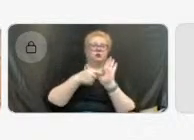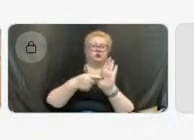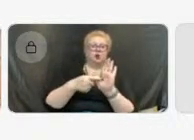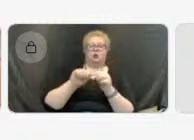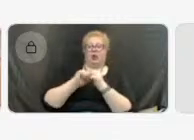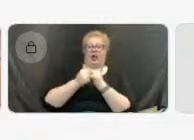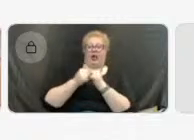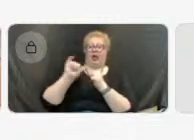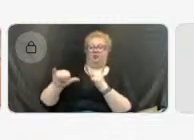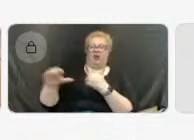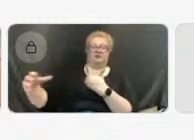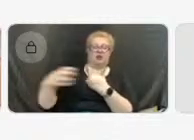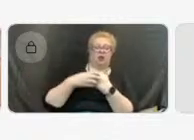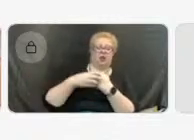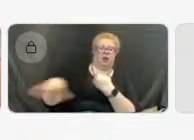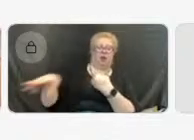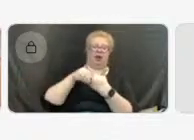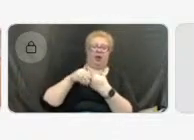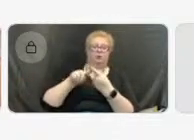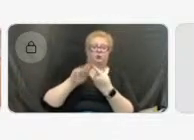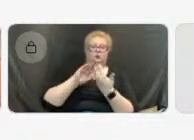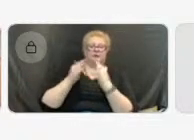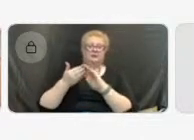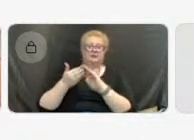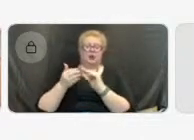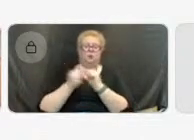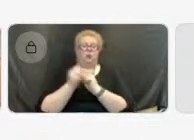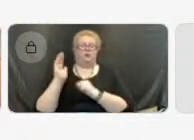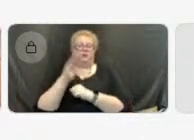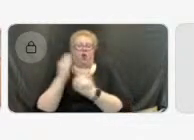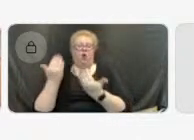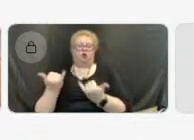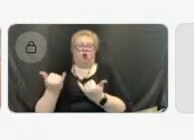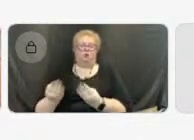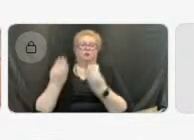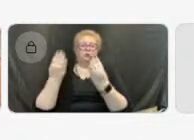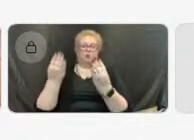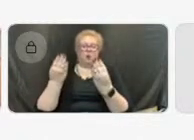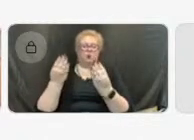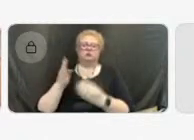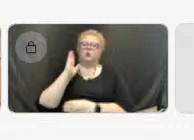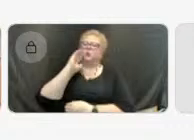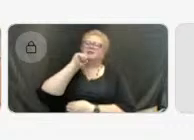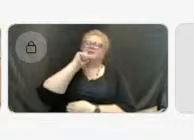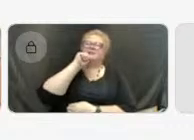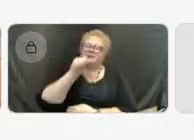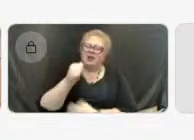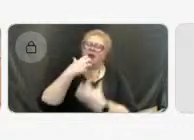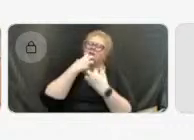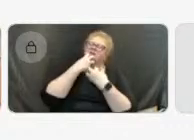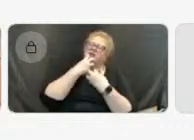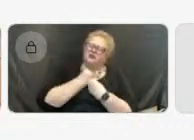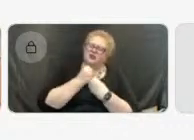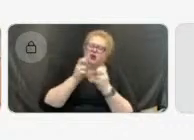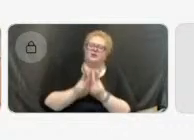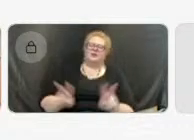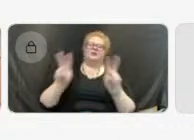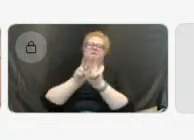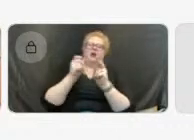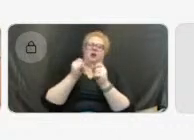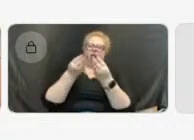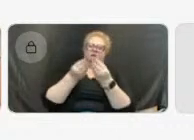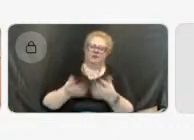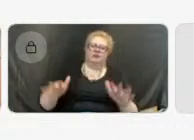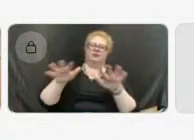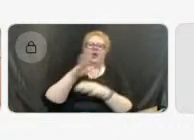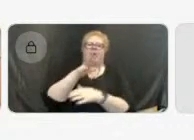city, given the developer's current proposal, will clearly not conserve the value of land and